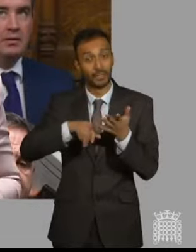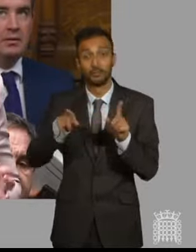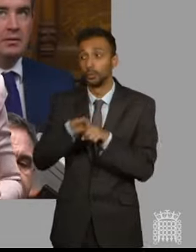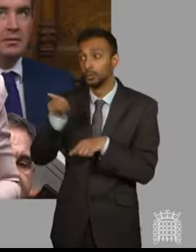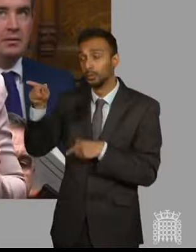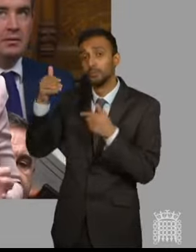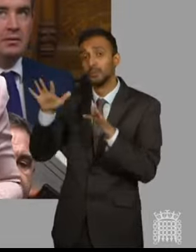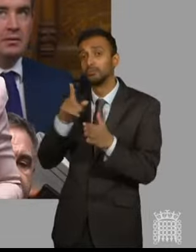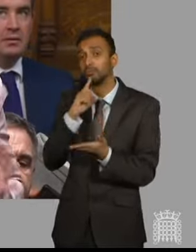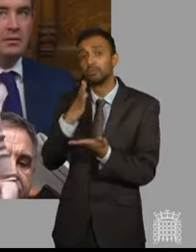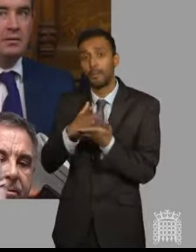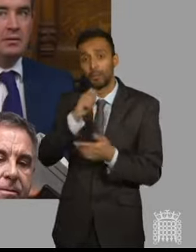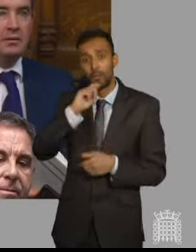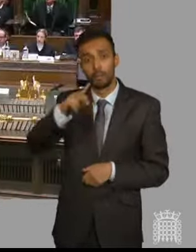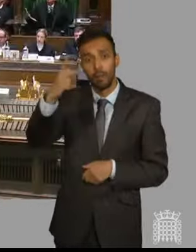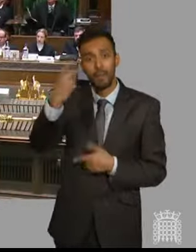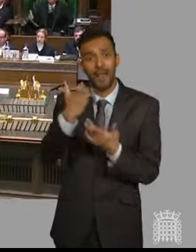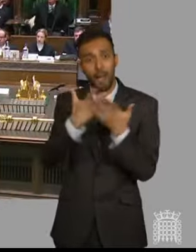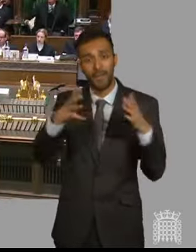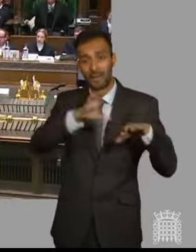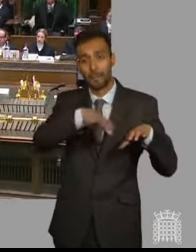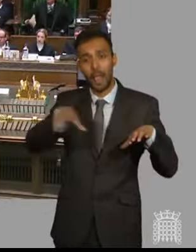to build our hospital a bit quicker if that helps.